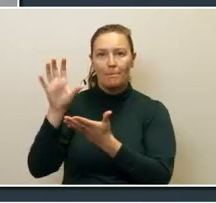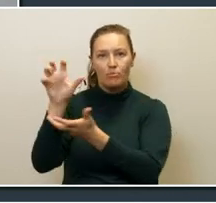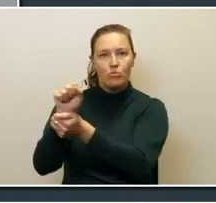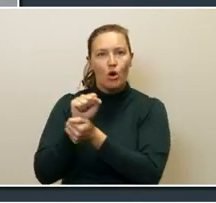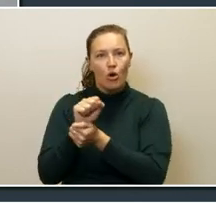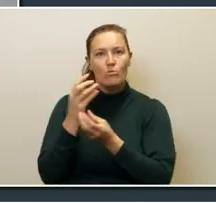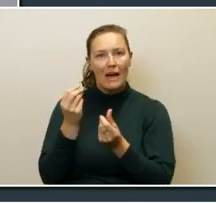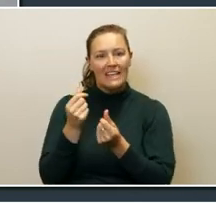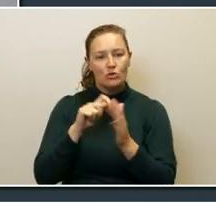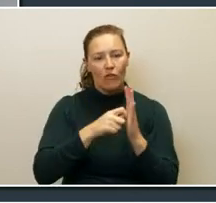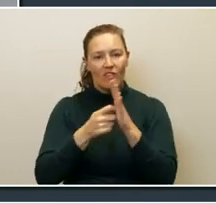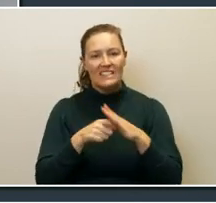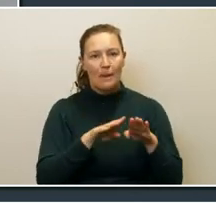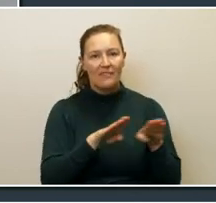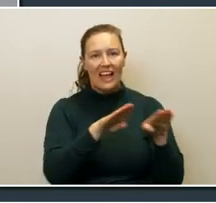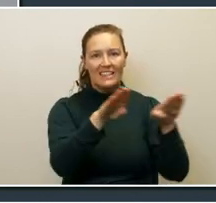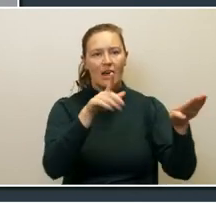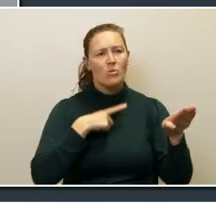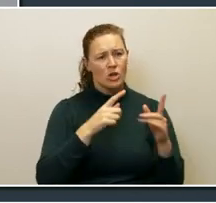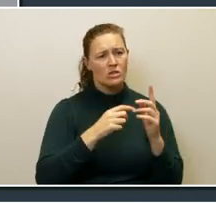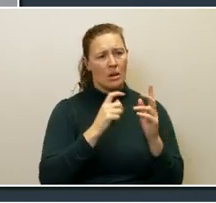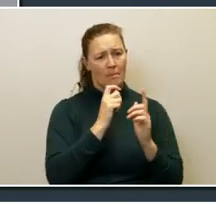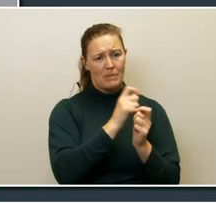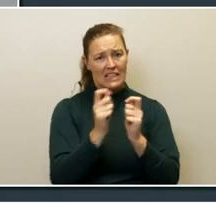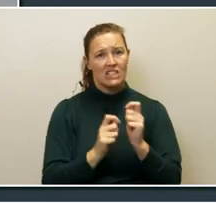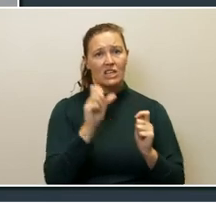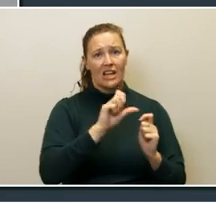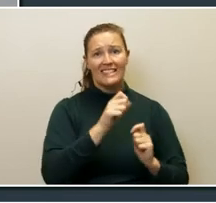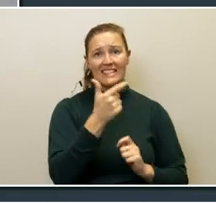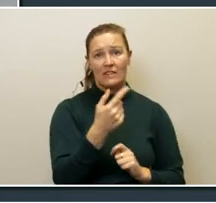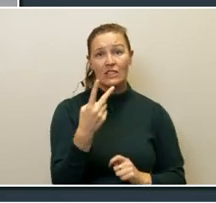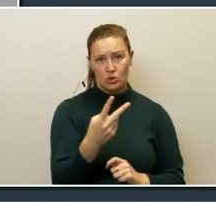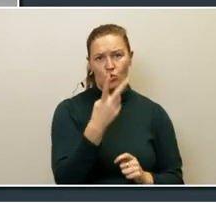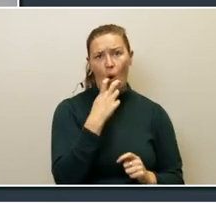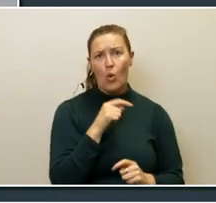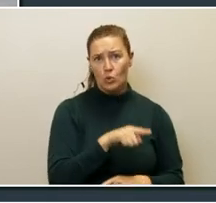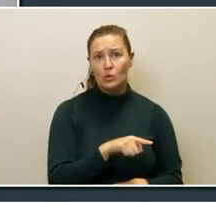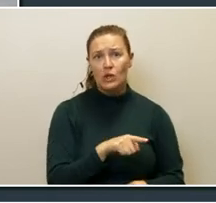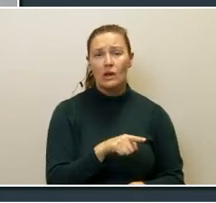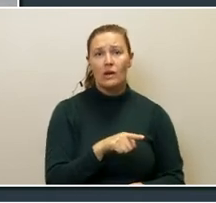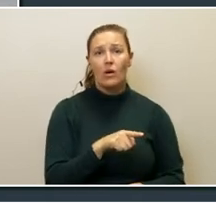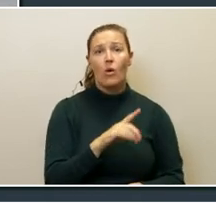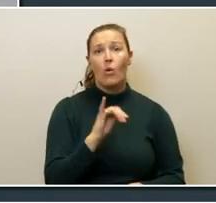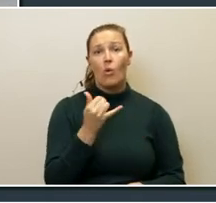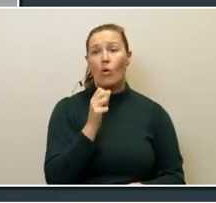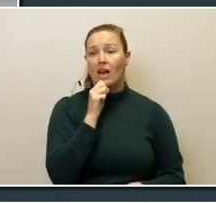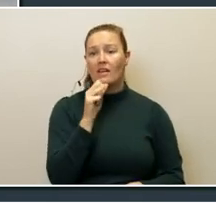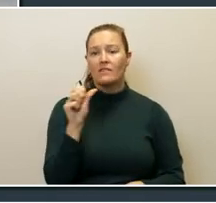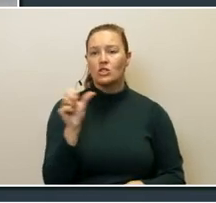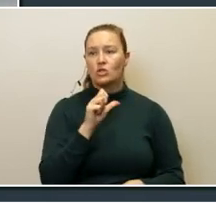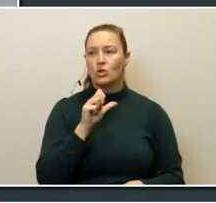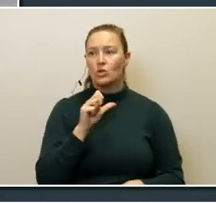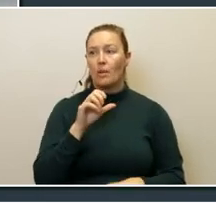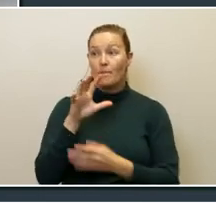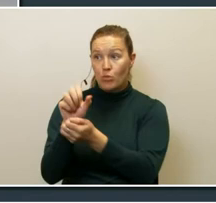to fix these flats up, because they were built in 1972, they're quite old, or whether put the